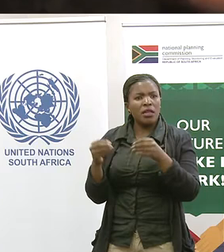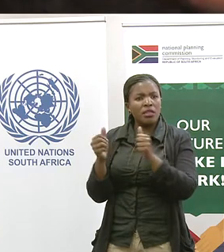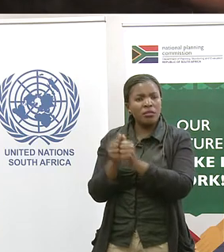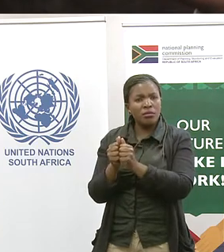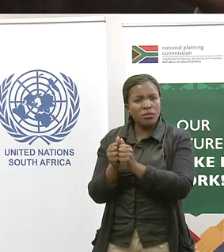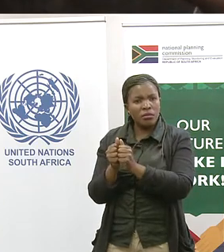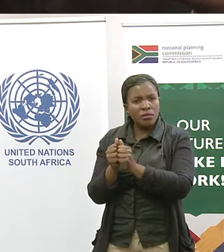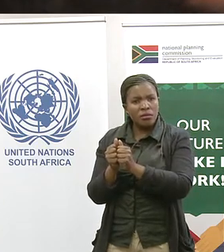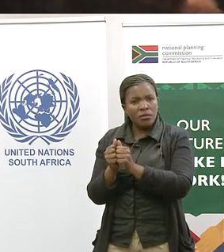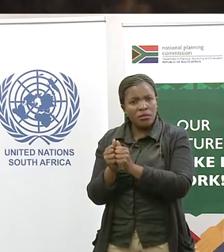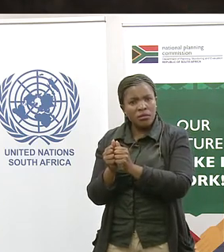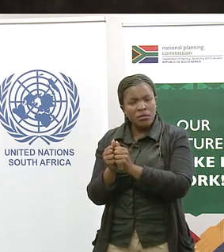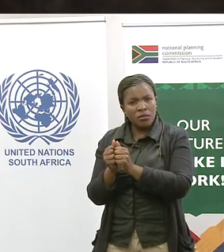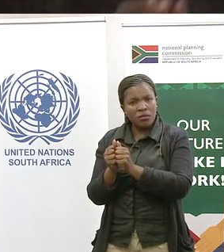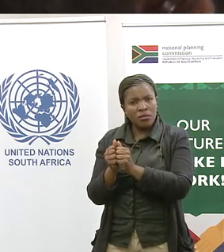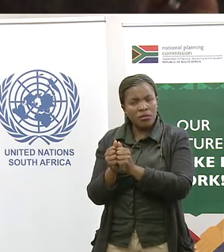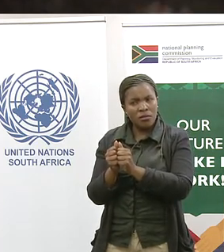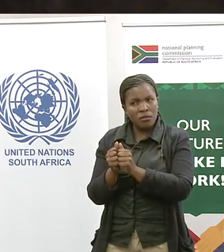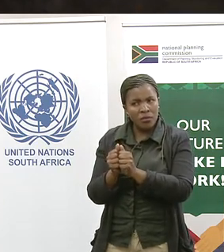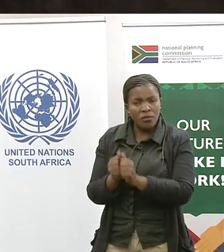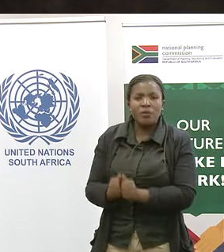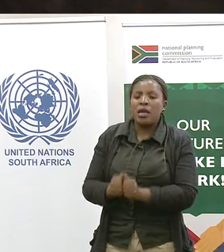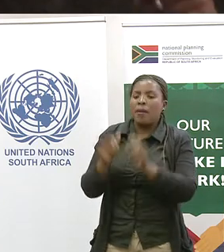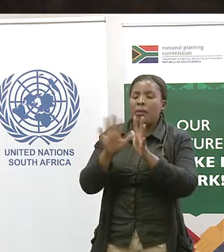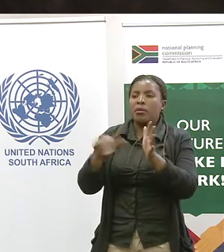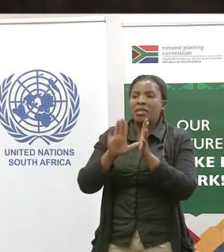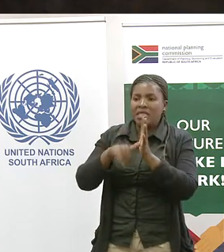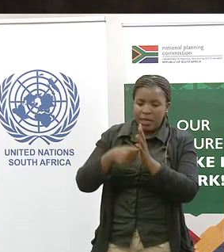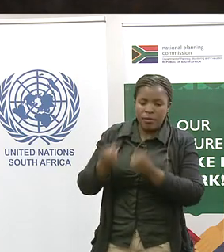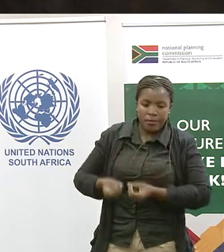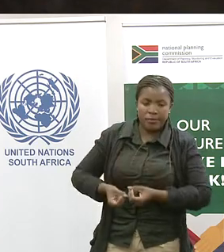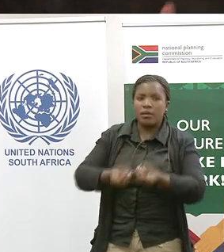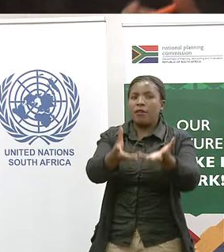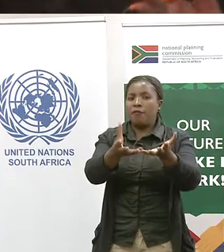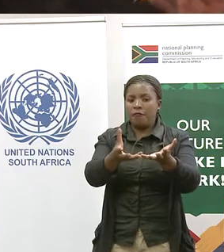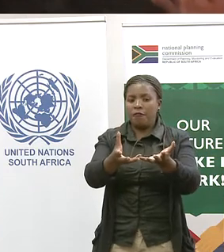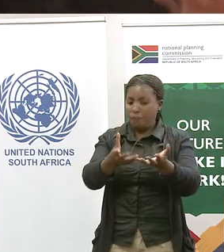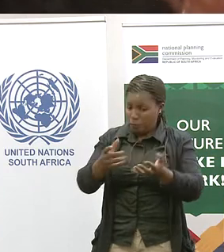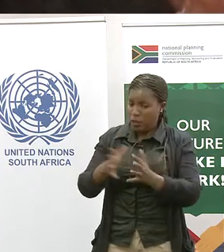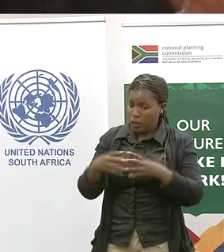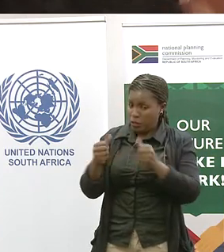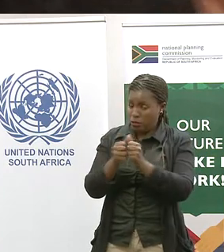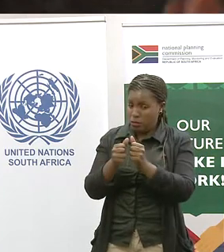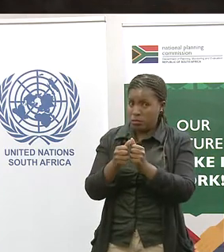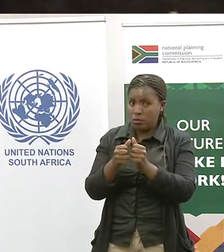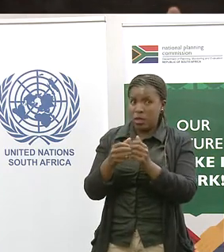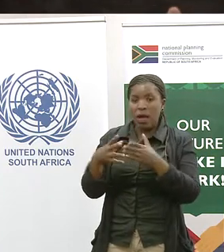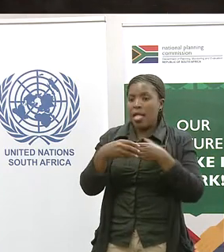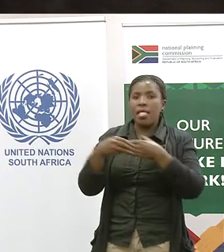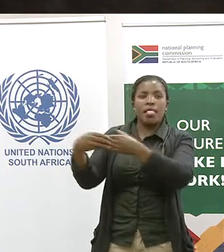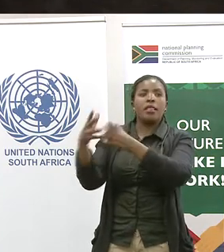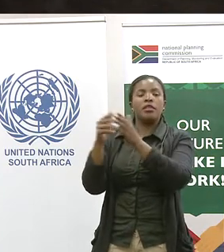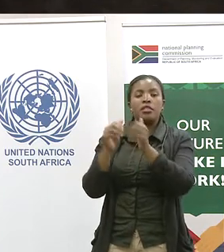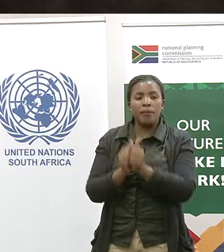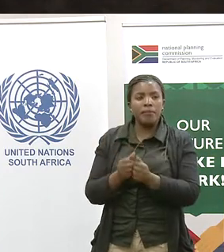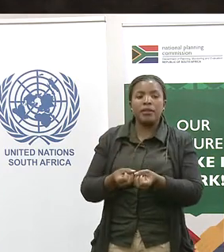to people living with disability, maybe, I suspect, for them to